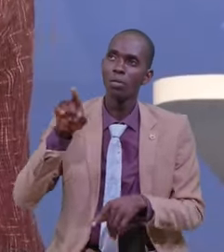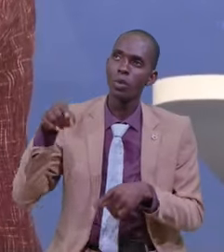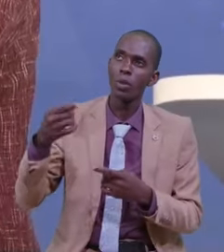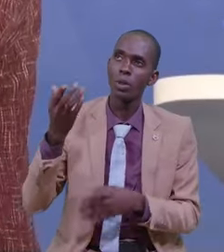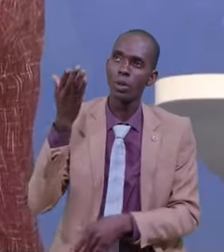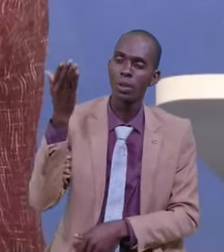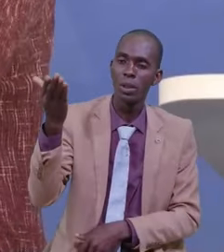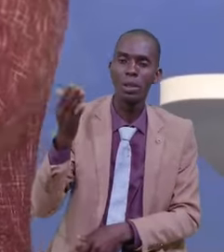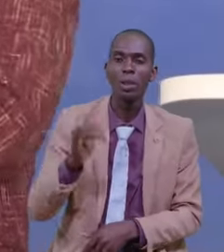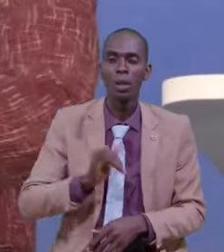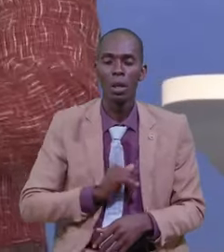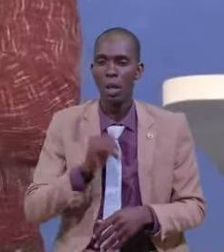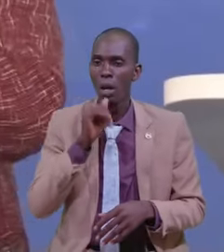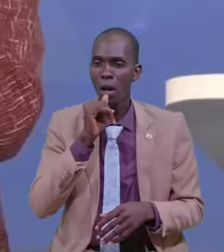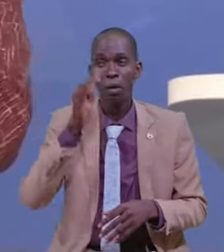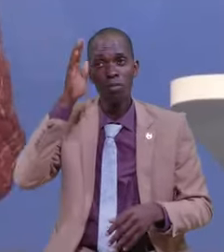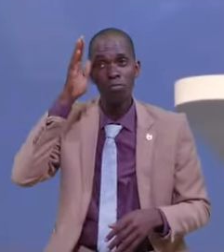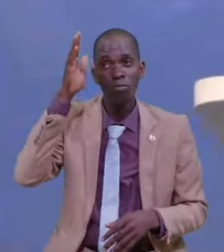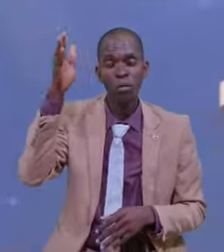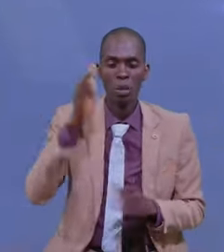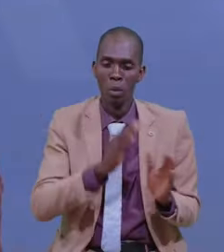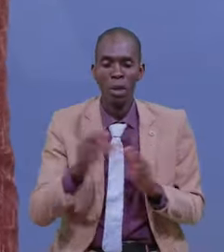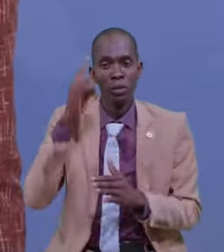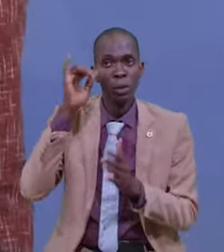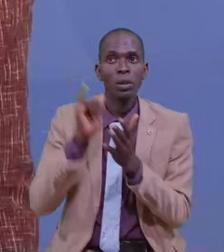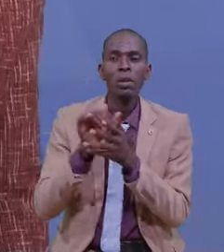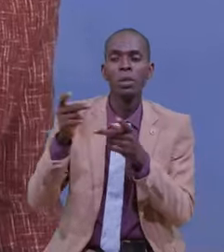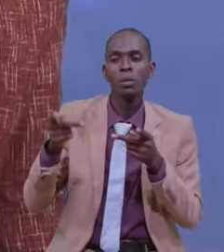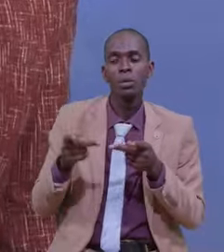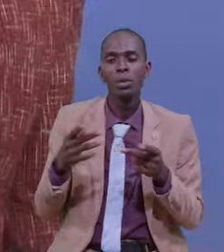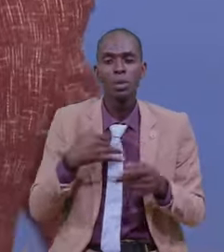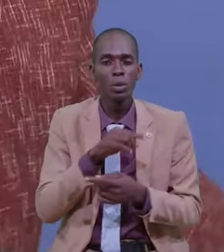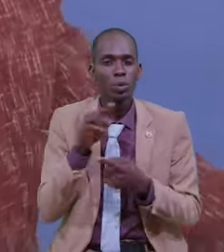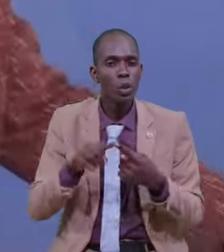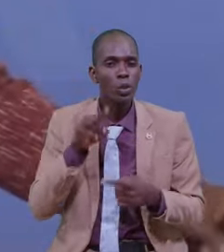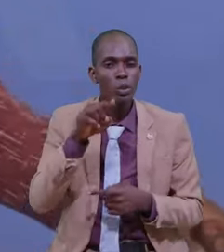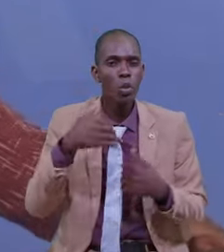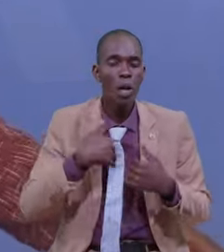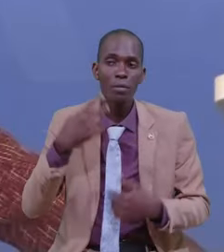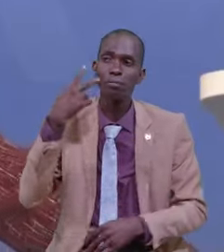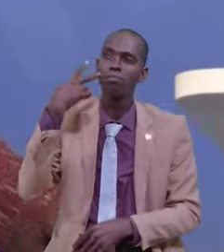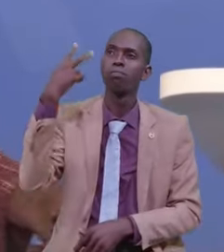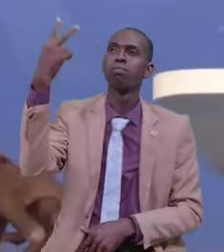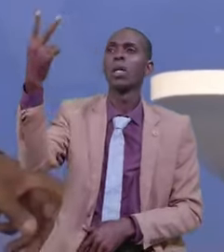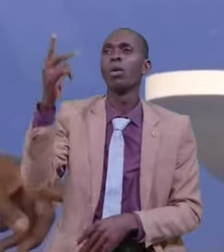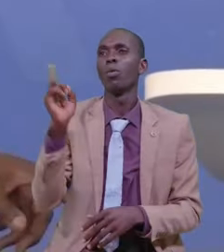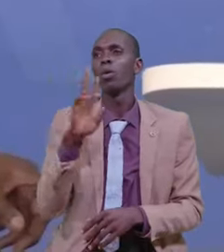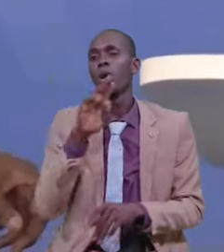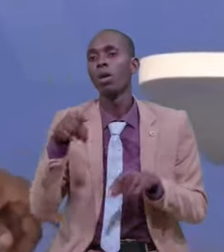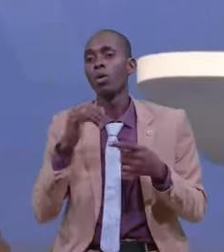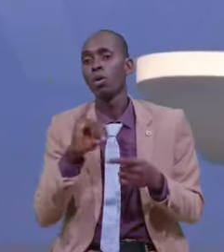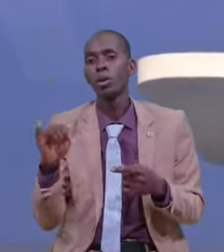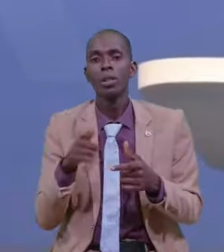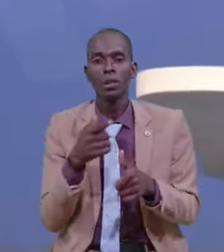am destined for that place. And then when you have seen where you are going, then you see the